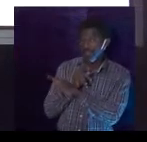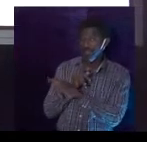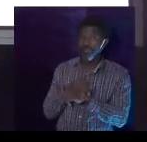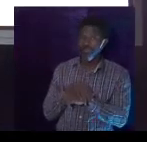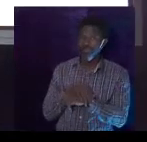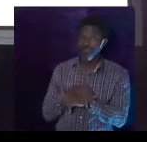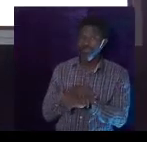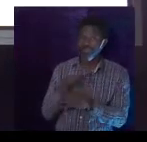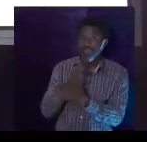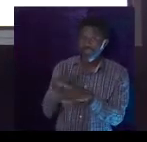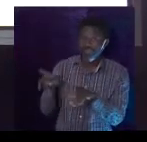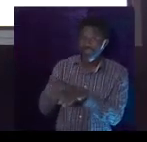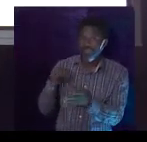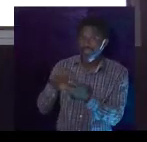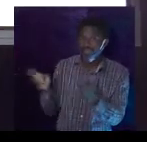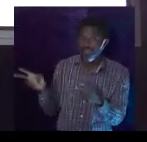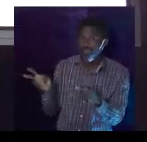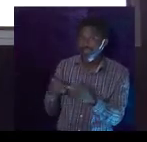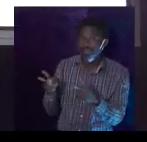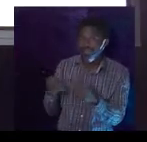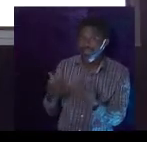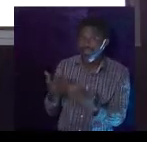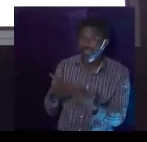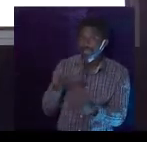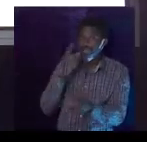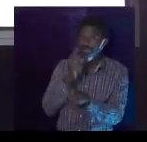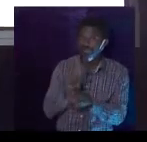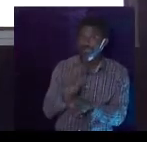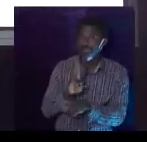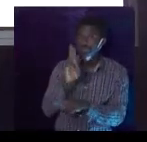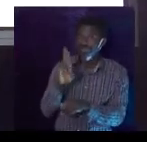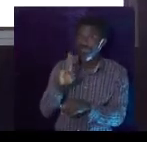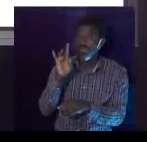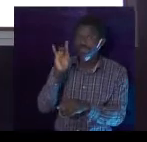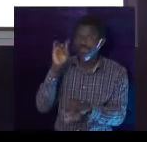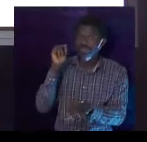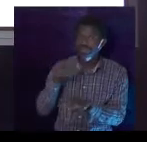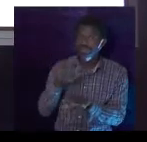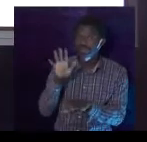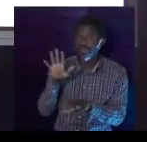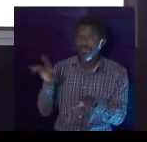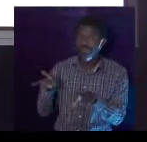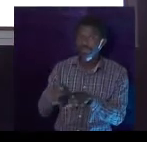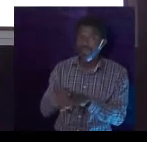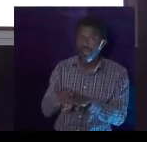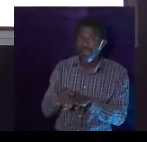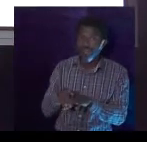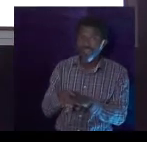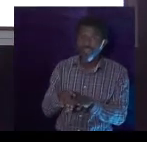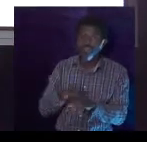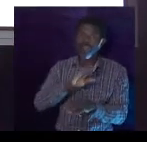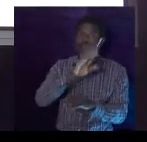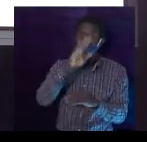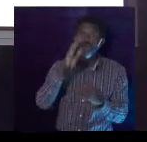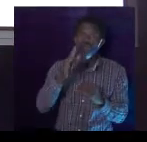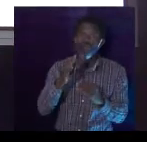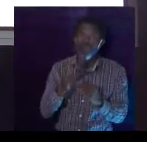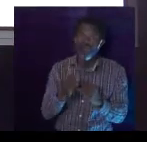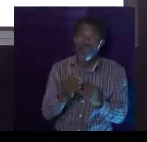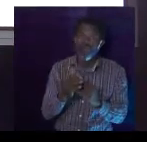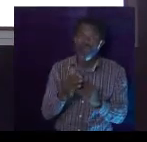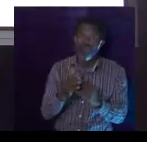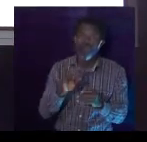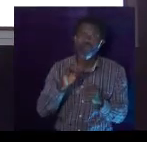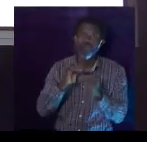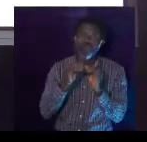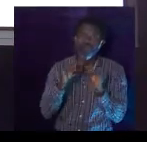division like this is very simple. You just treat 8.5 as if it's a whole number without a decimal. When you get your answer,